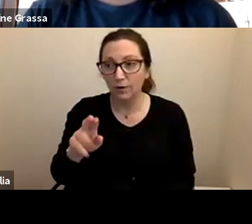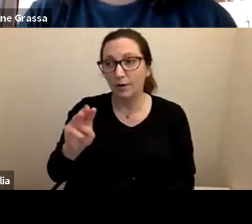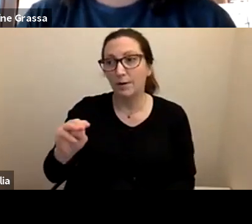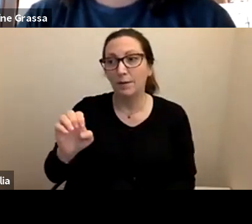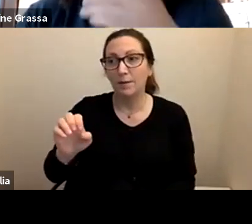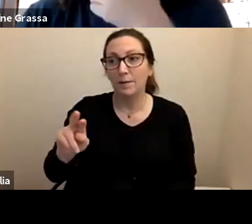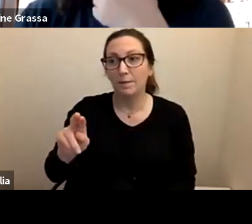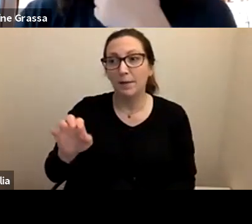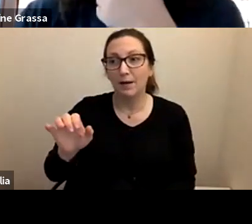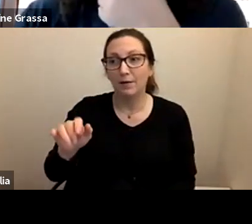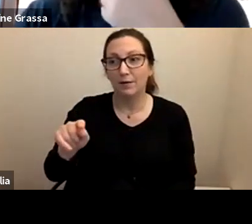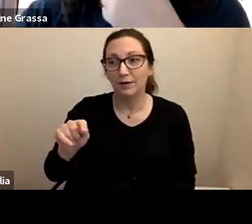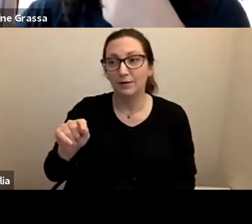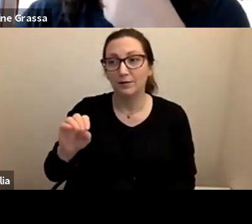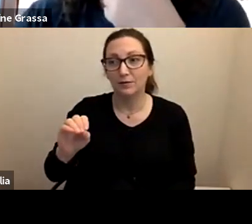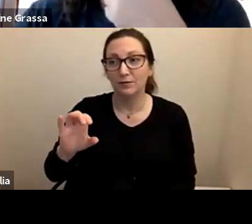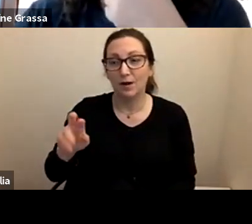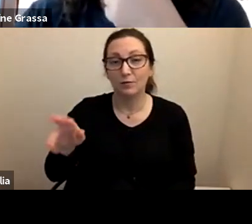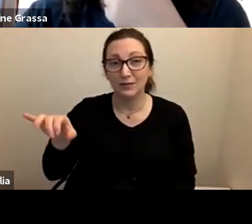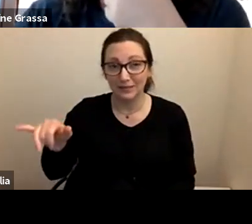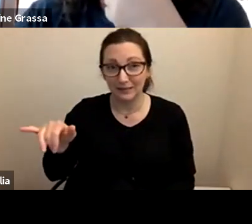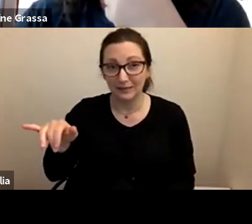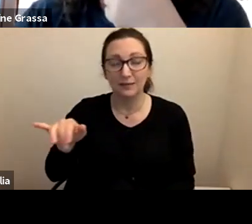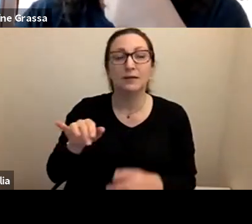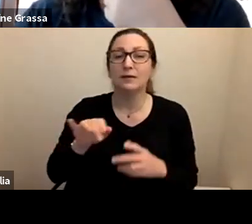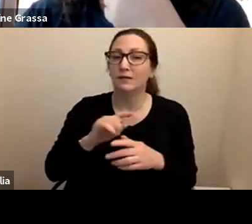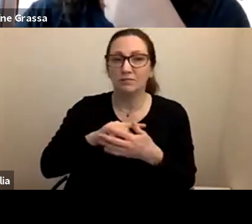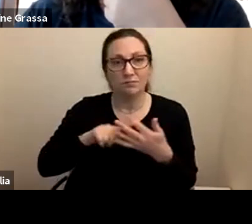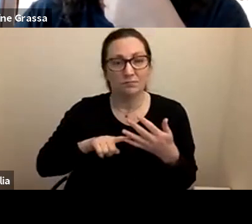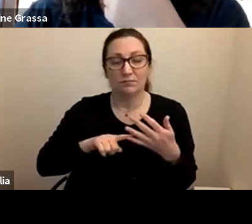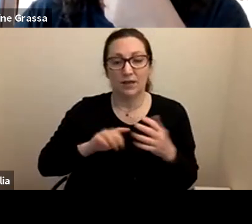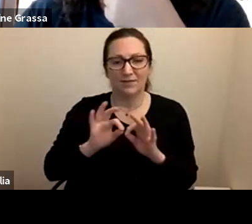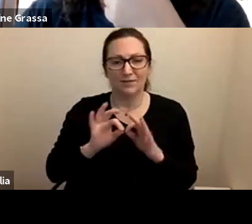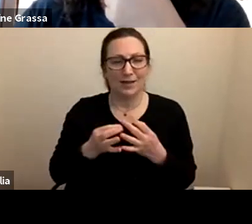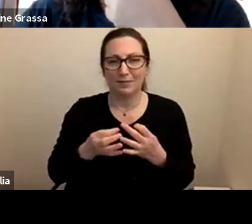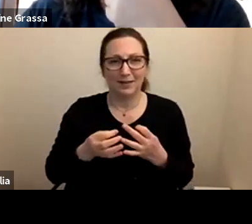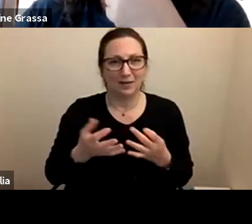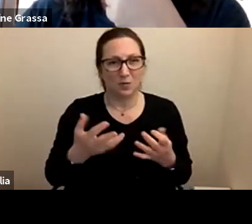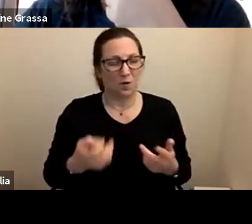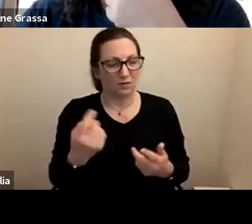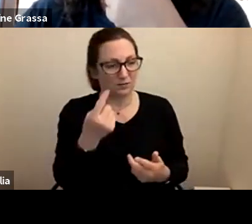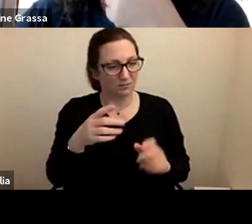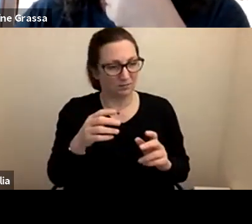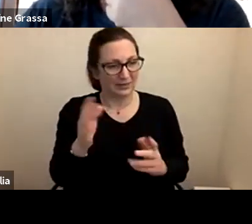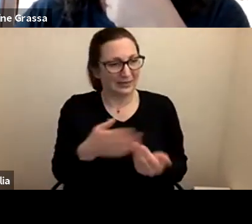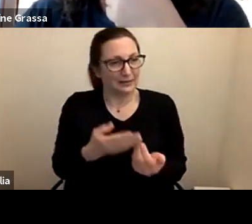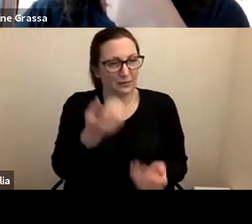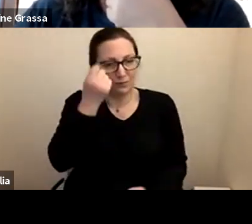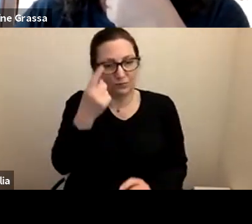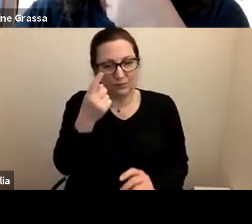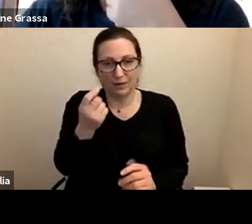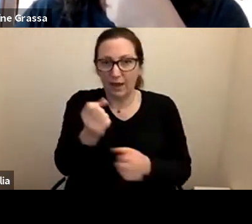hear that. I think we've heard that the families in the city are looking for something that they can understand from year to year that